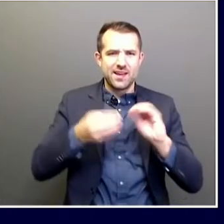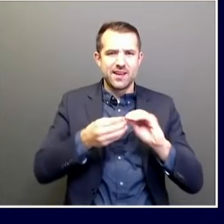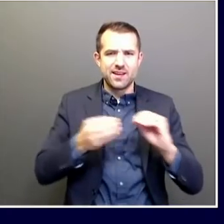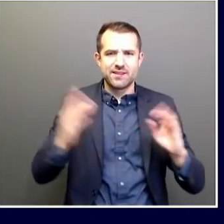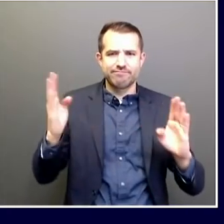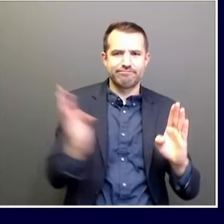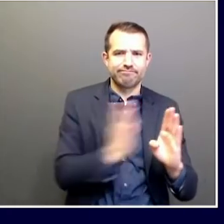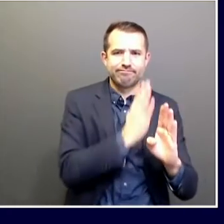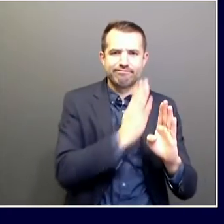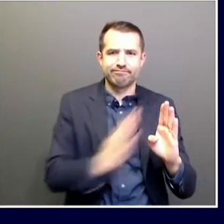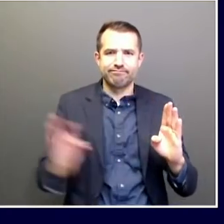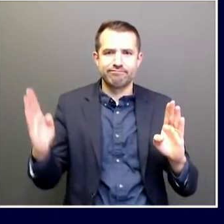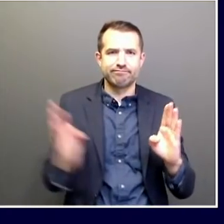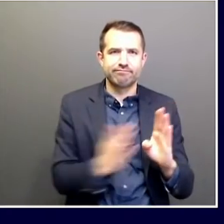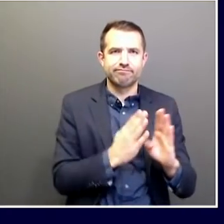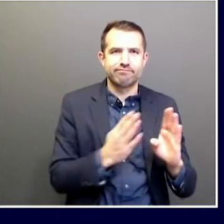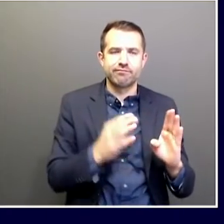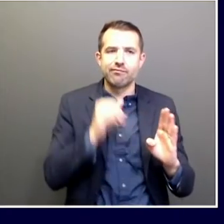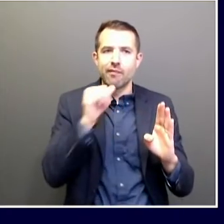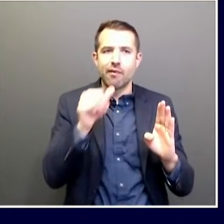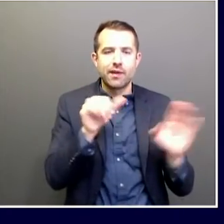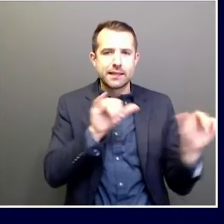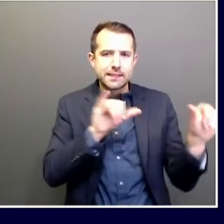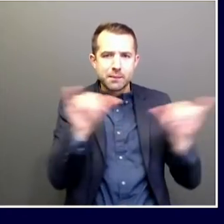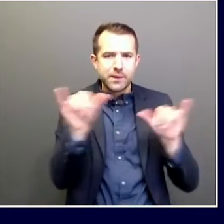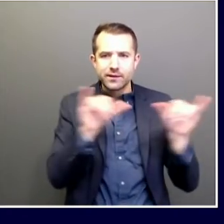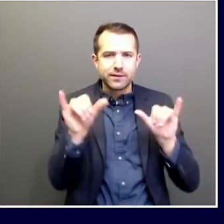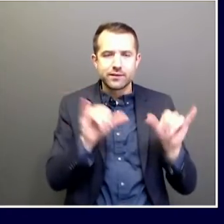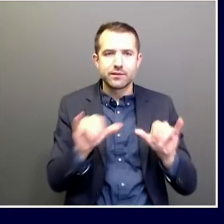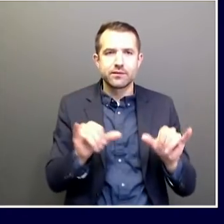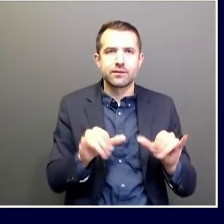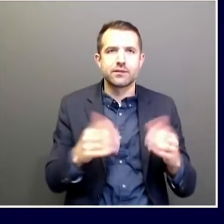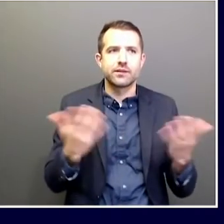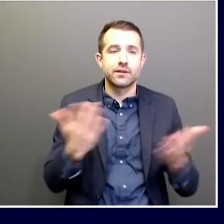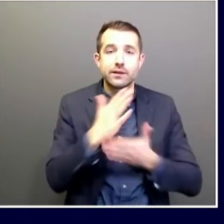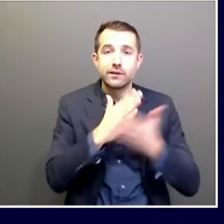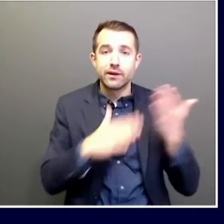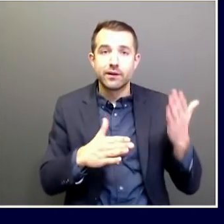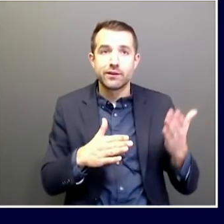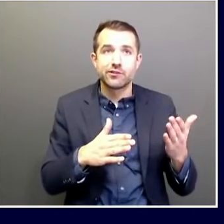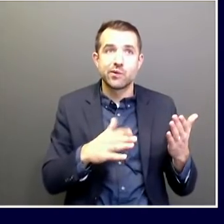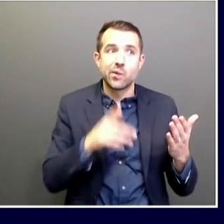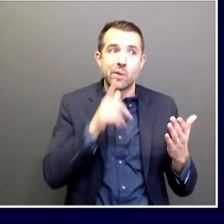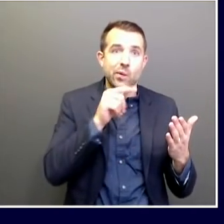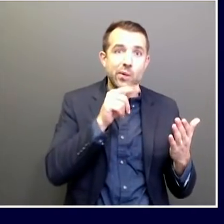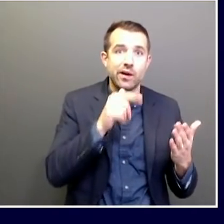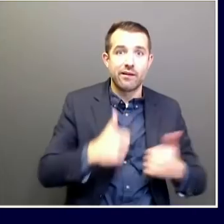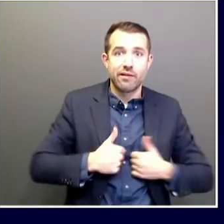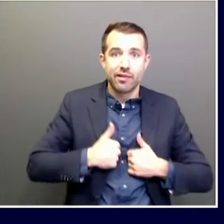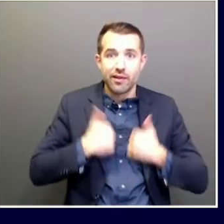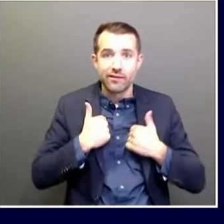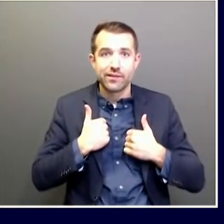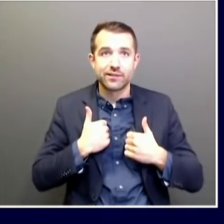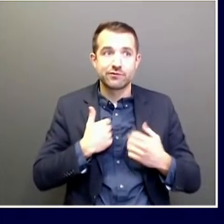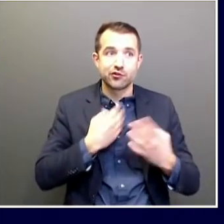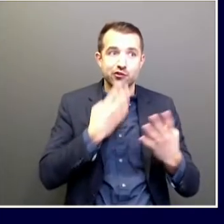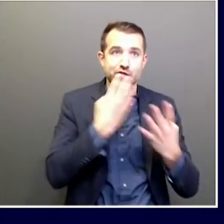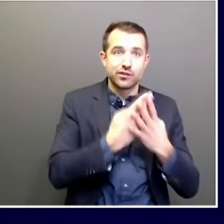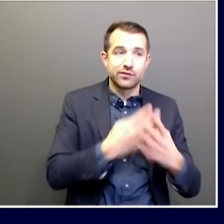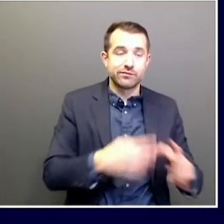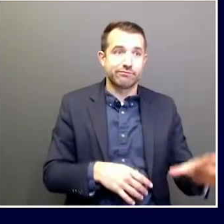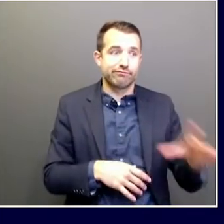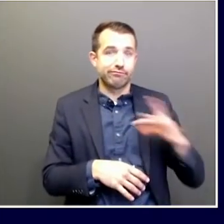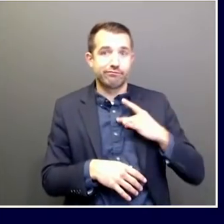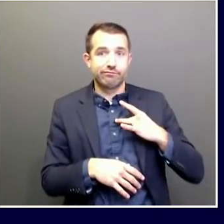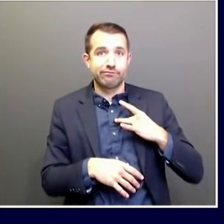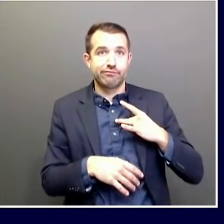easily brought in by a resident as it might be by a staff member because of the high turnover. In state-run facilities,